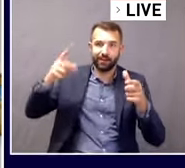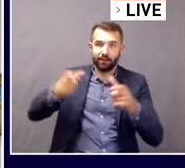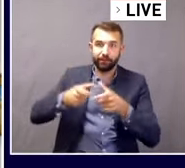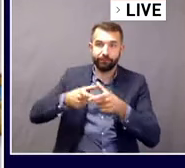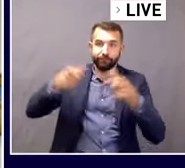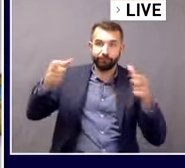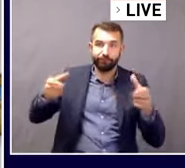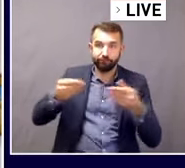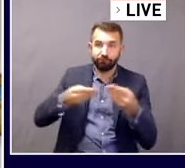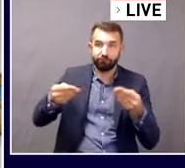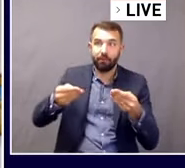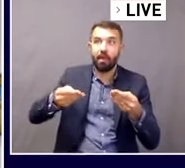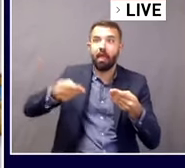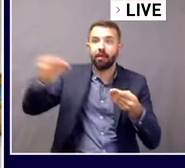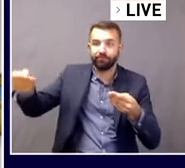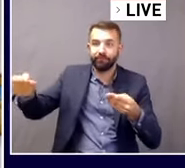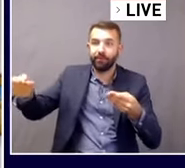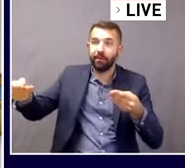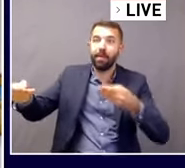in cohorting both,